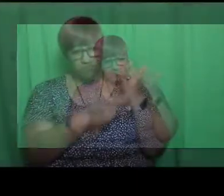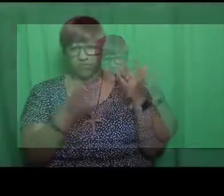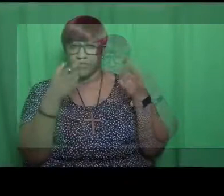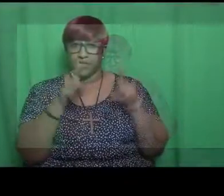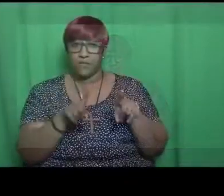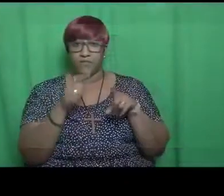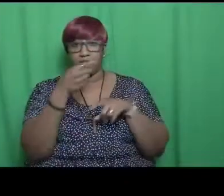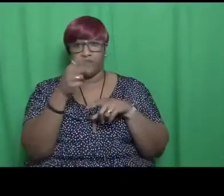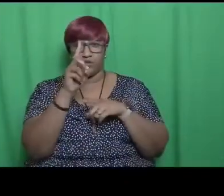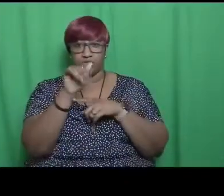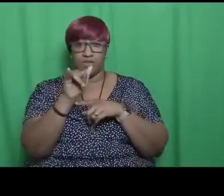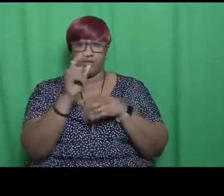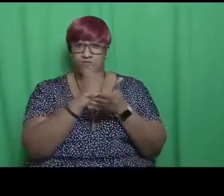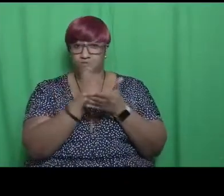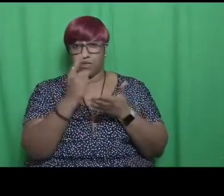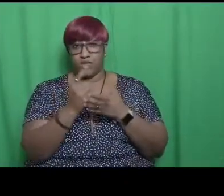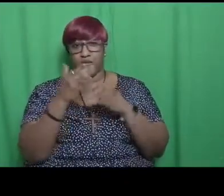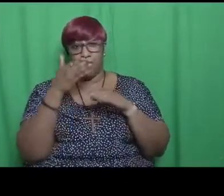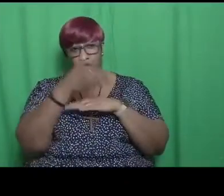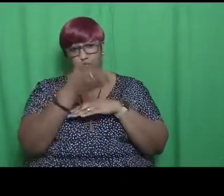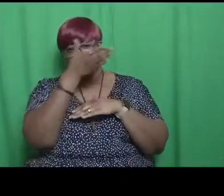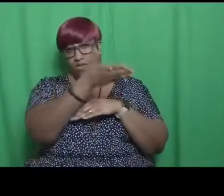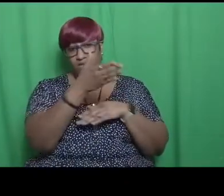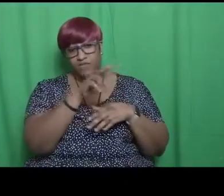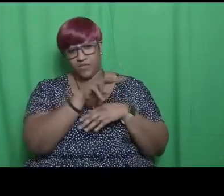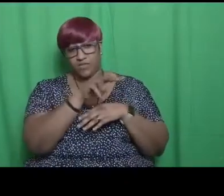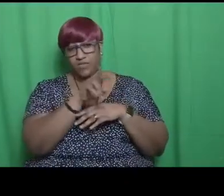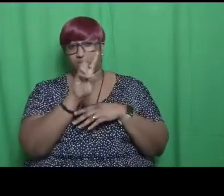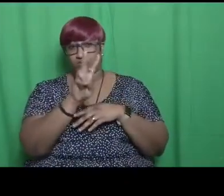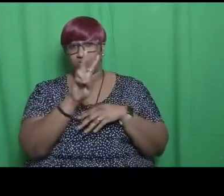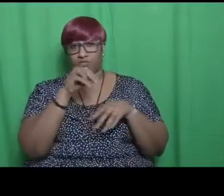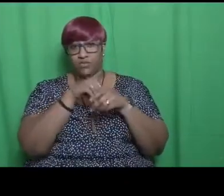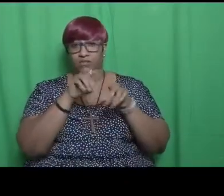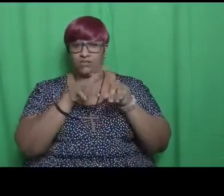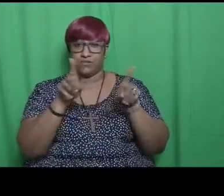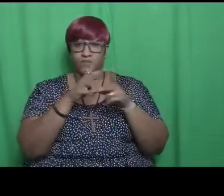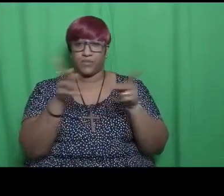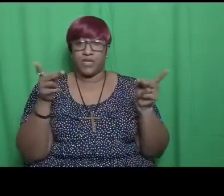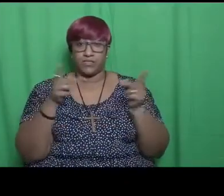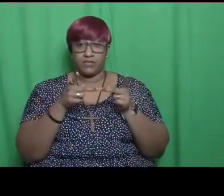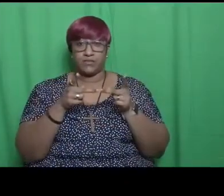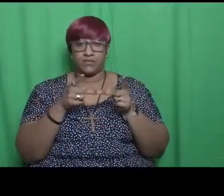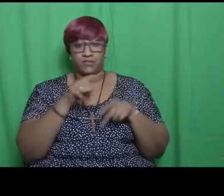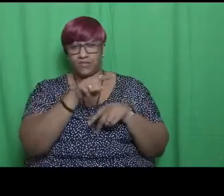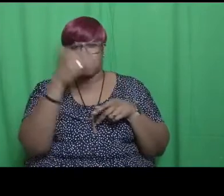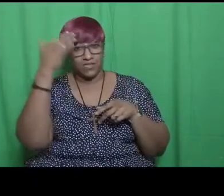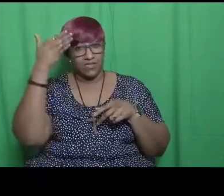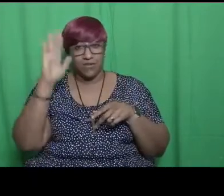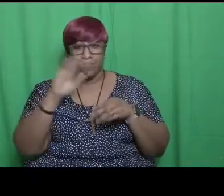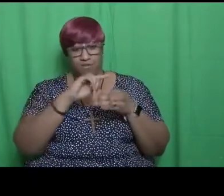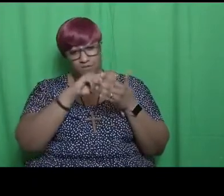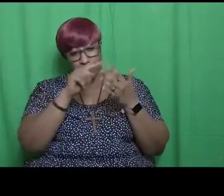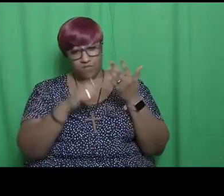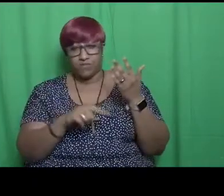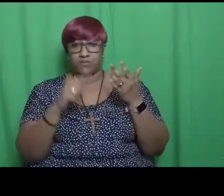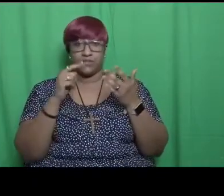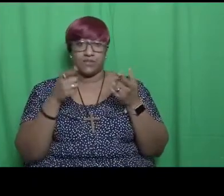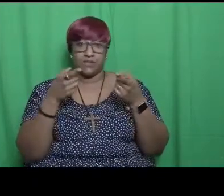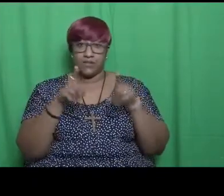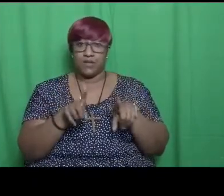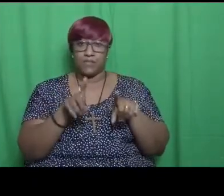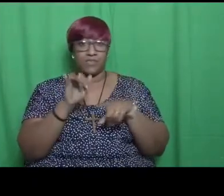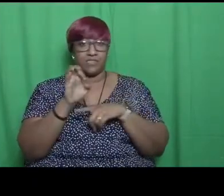on the first day of the week over there. But these two were in a different place, and they didn't know all that stuff that had happened